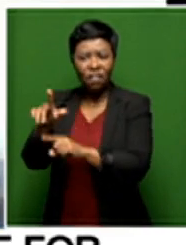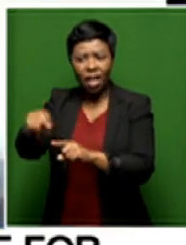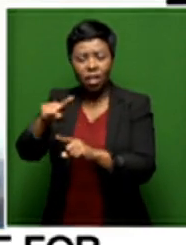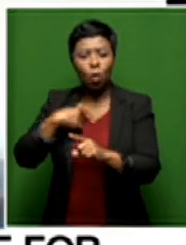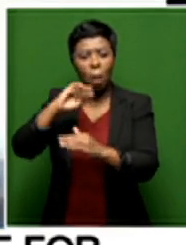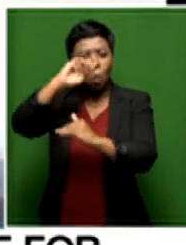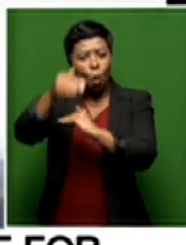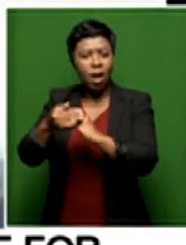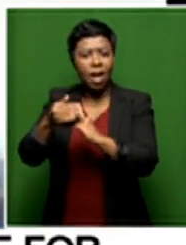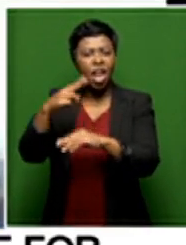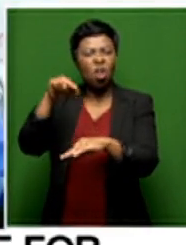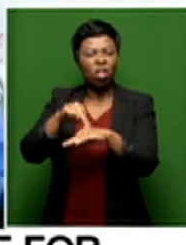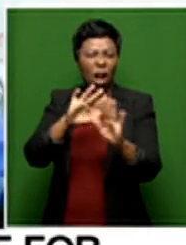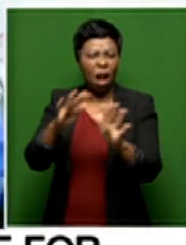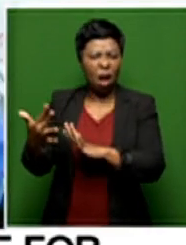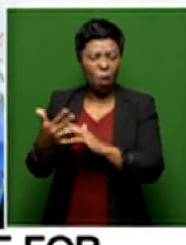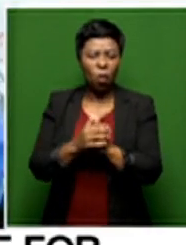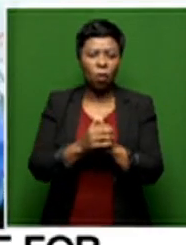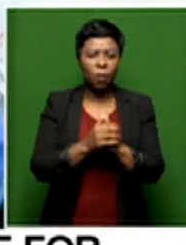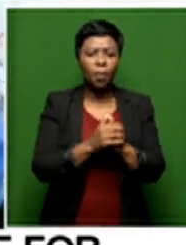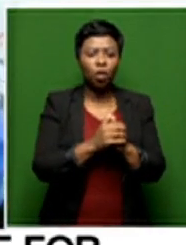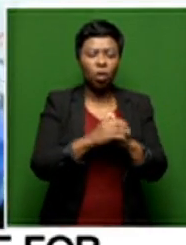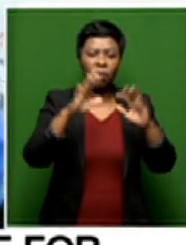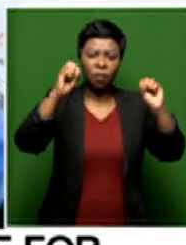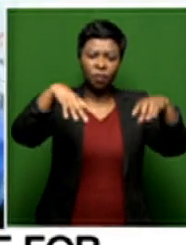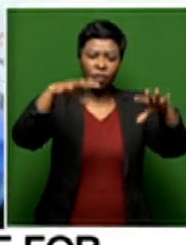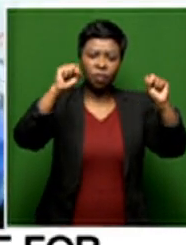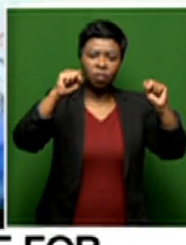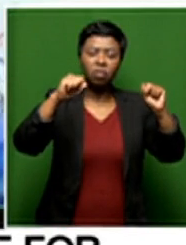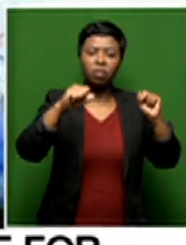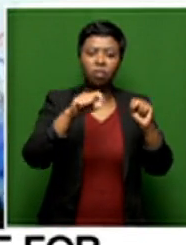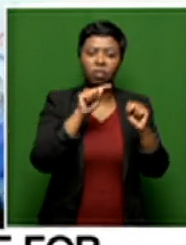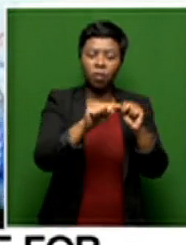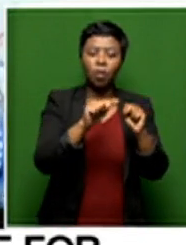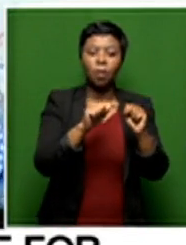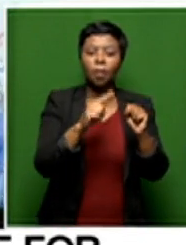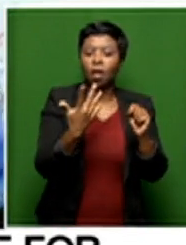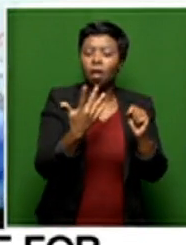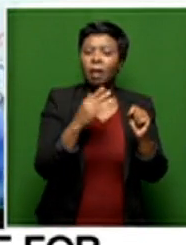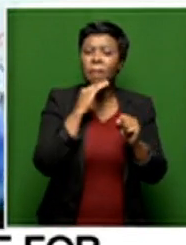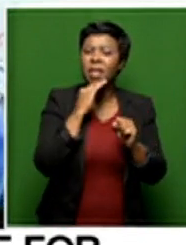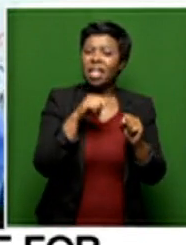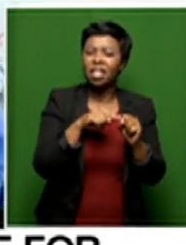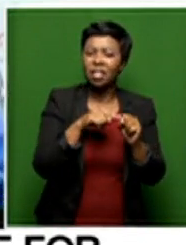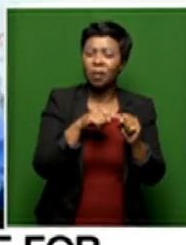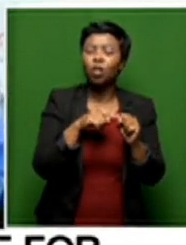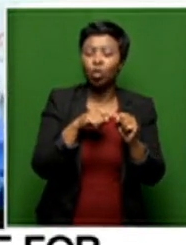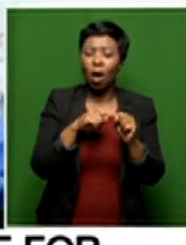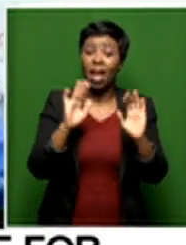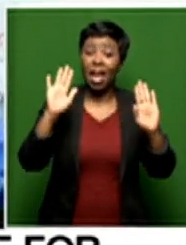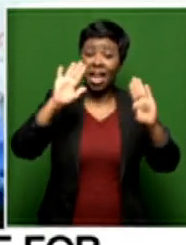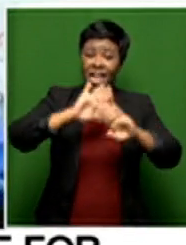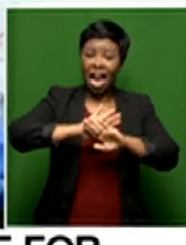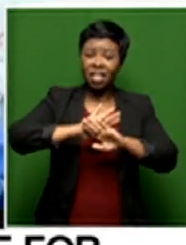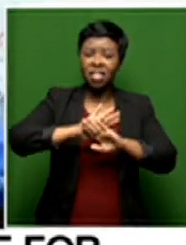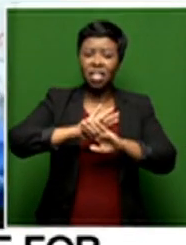it. All right, now speak to us about what artificial light at night is. So artificial light at night is